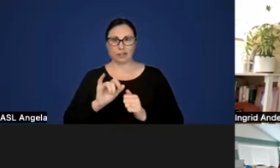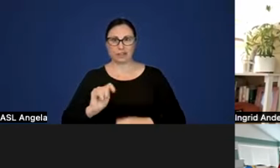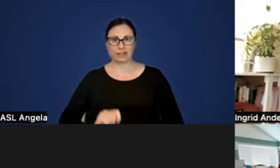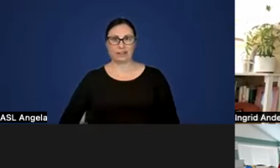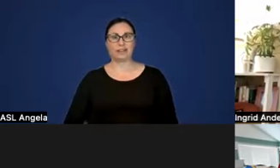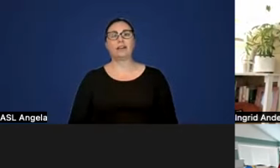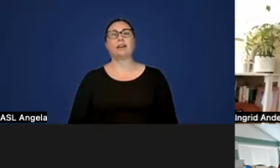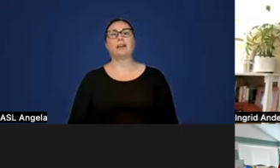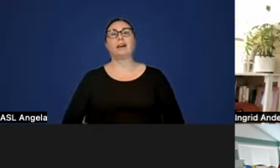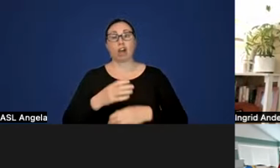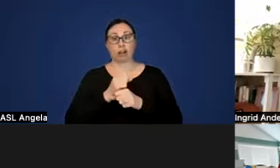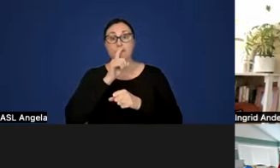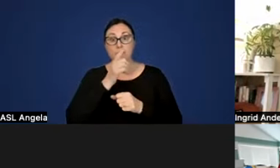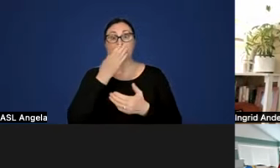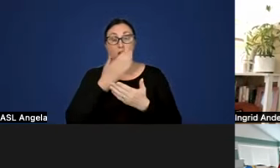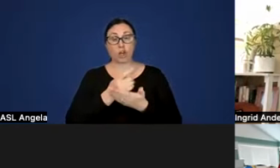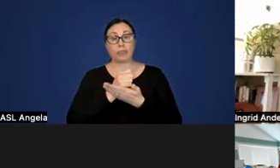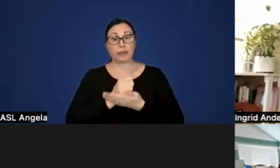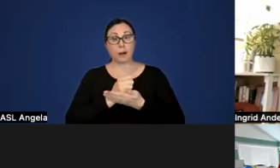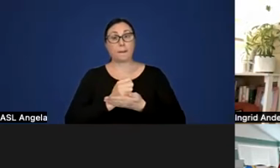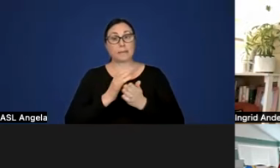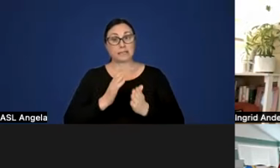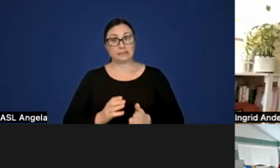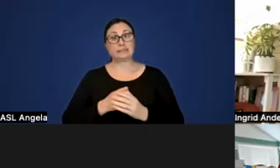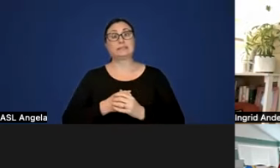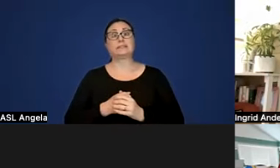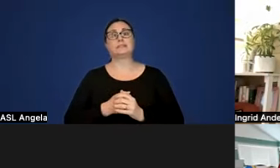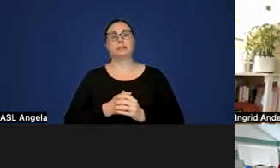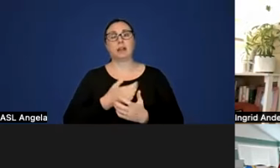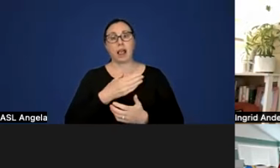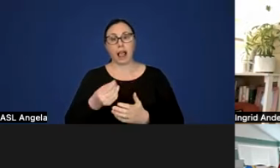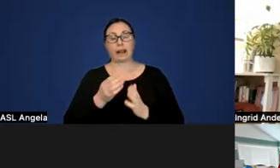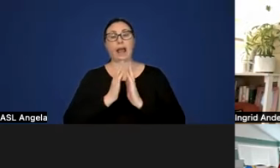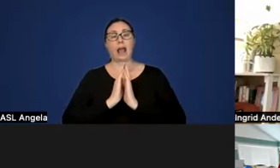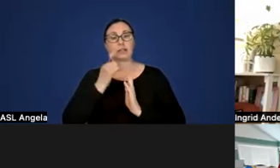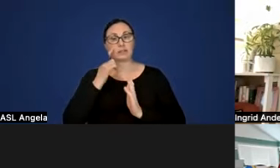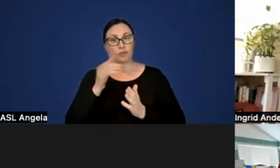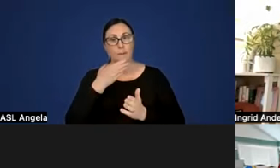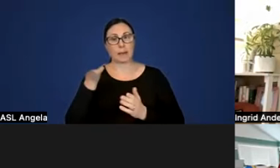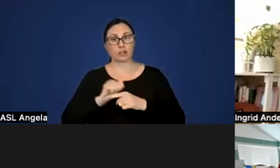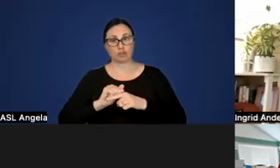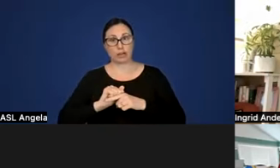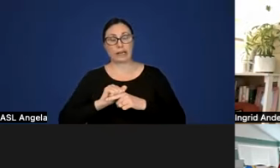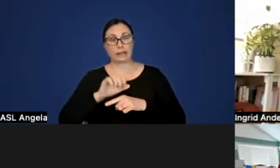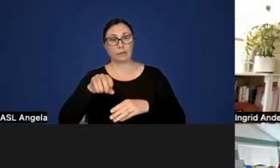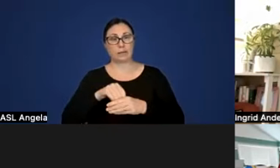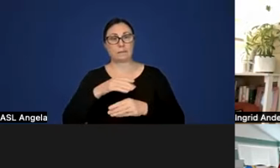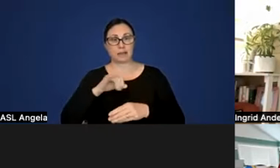I got a really good therapist and I asked for better training within my